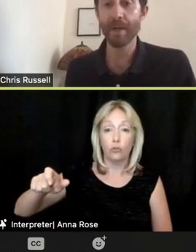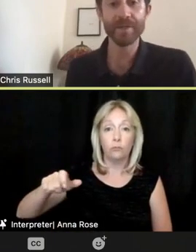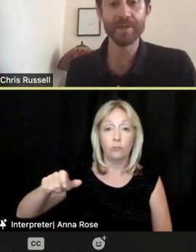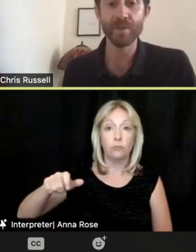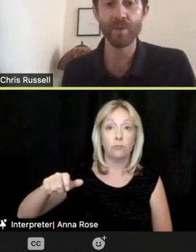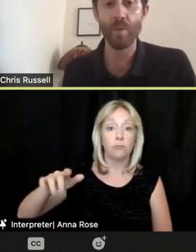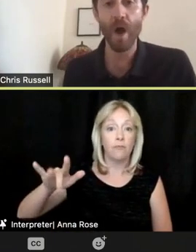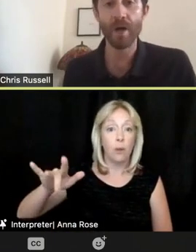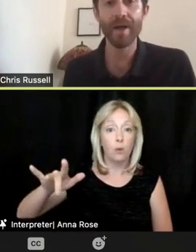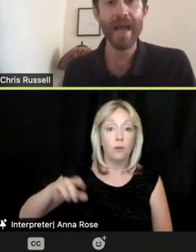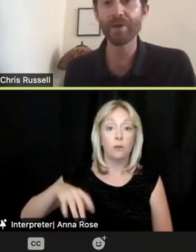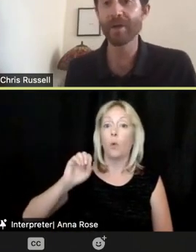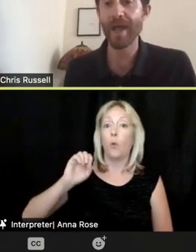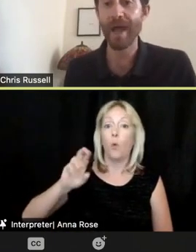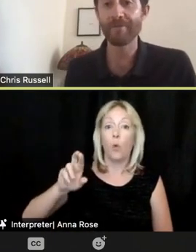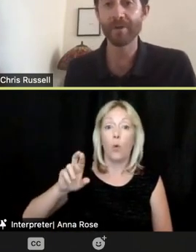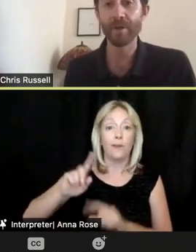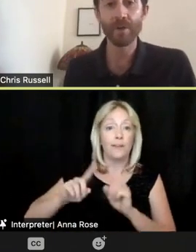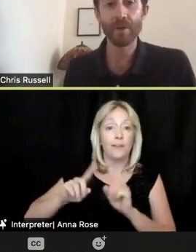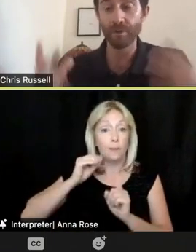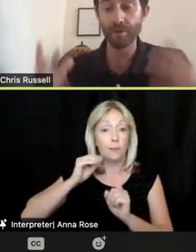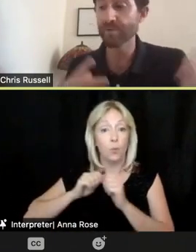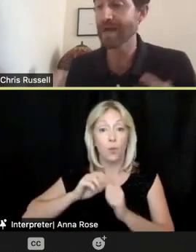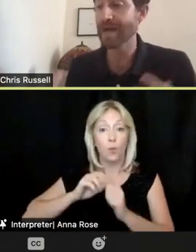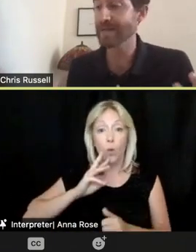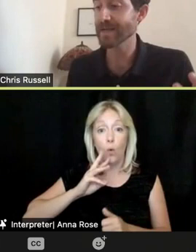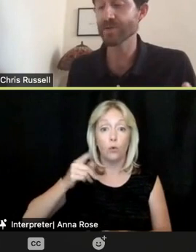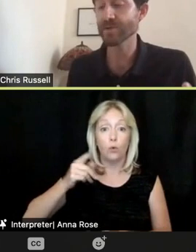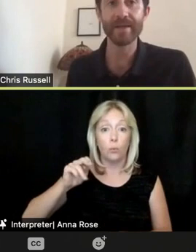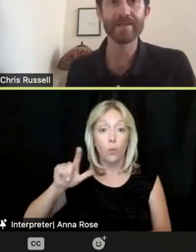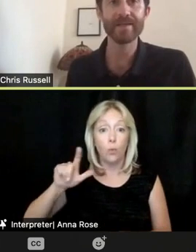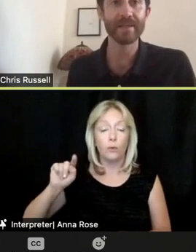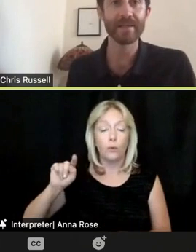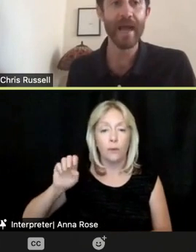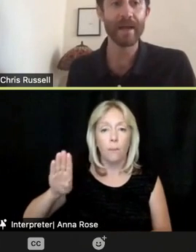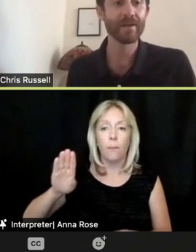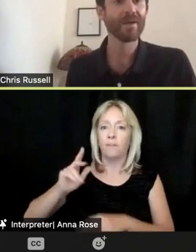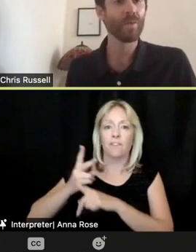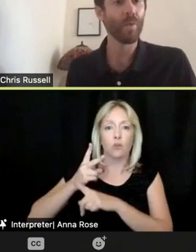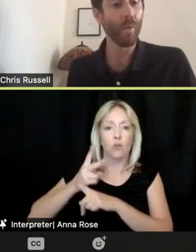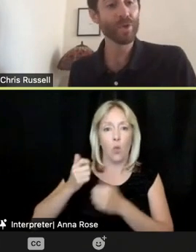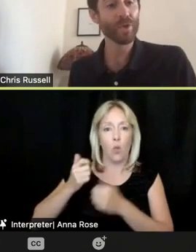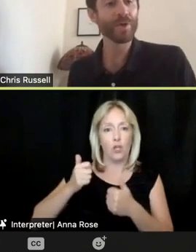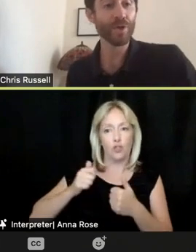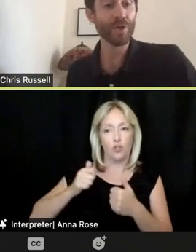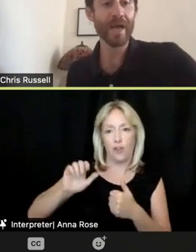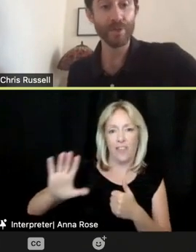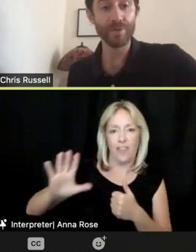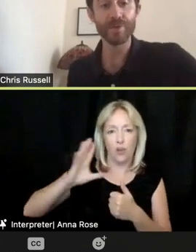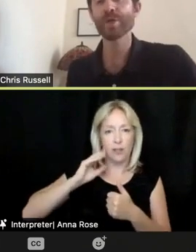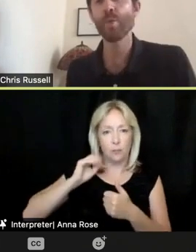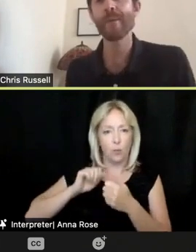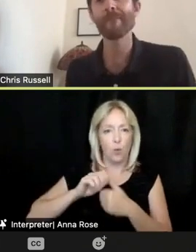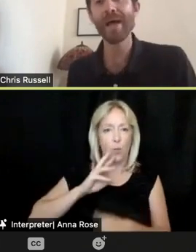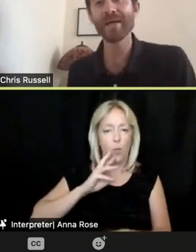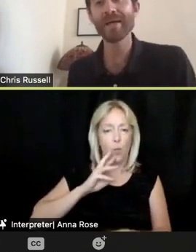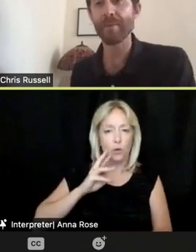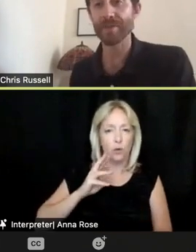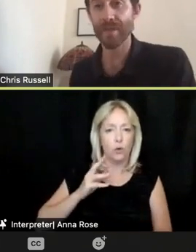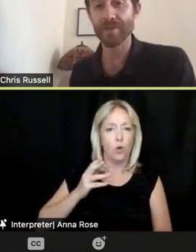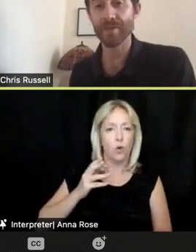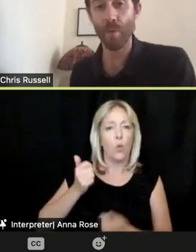different experiences with water, and now you're going to have to go through the process of trying to select, well, which one should I choose? Which